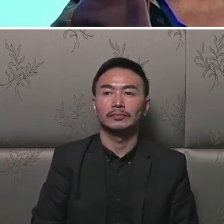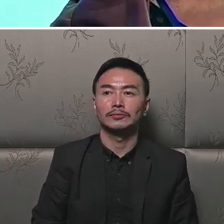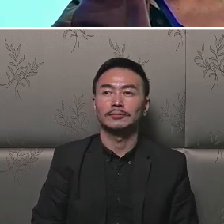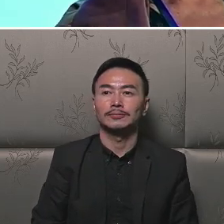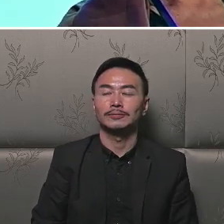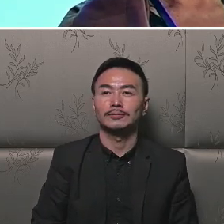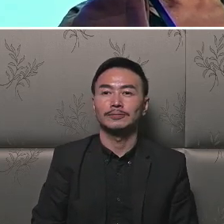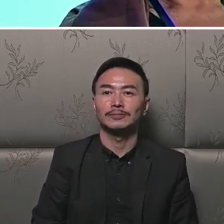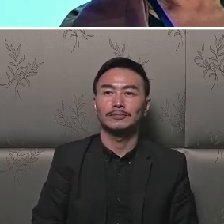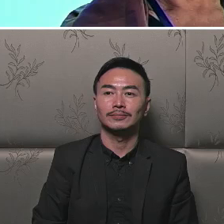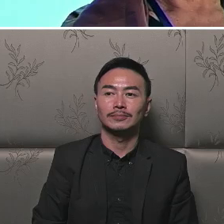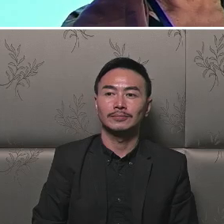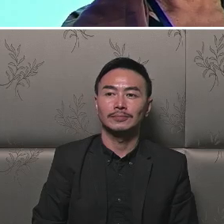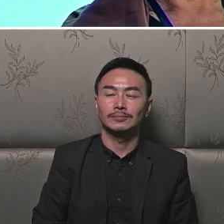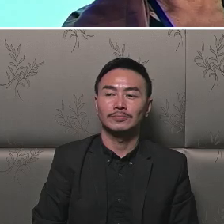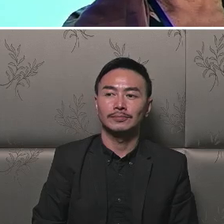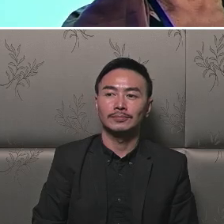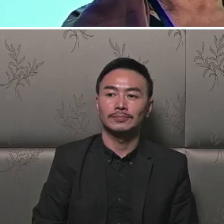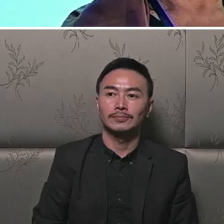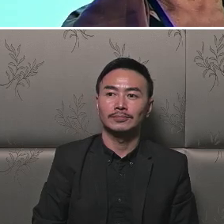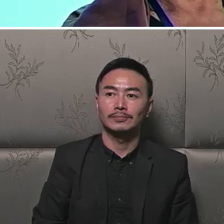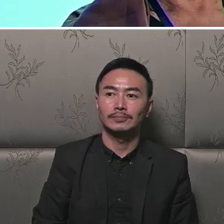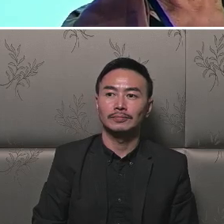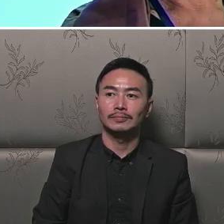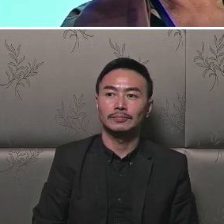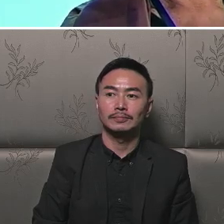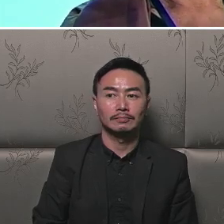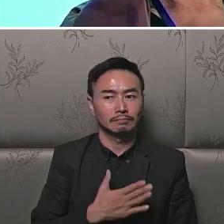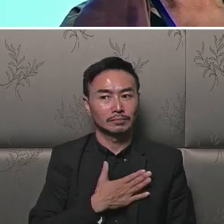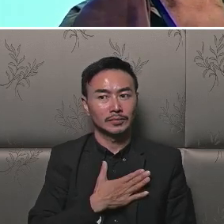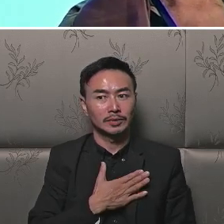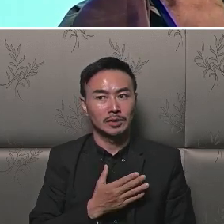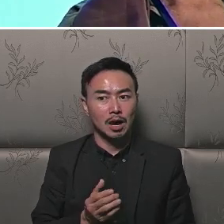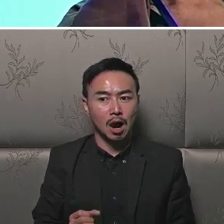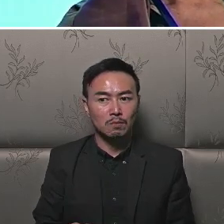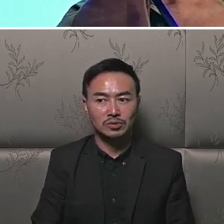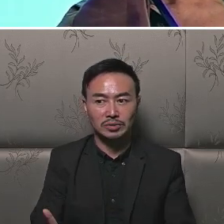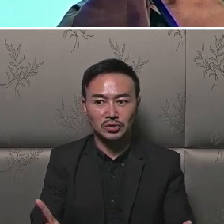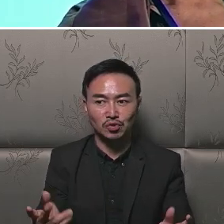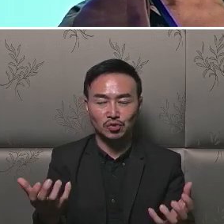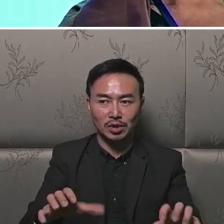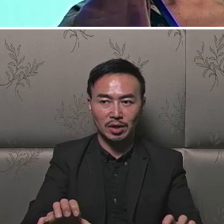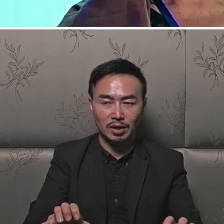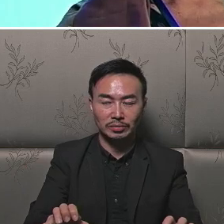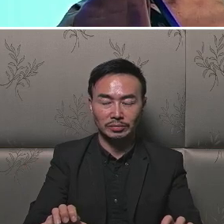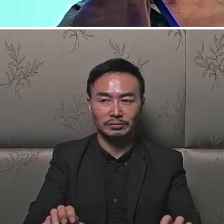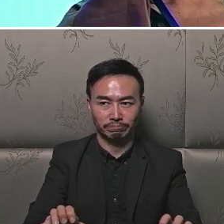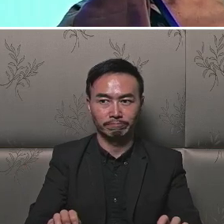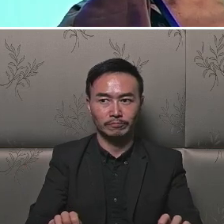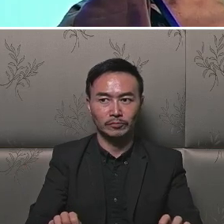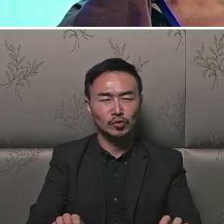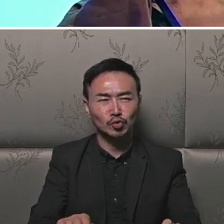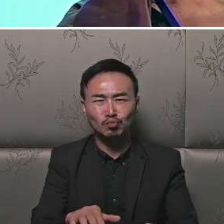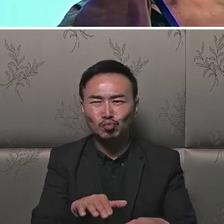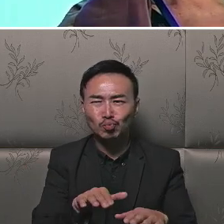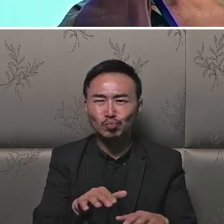I could also use this opportunity to just ask our colleague from the Philippines, how